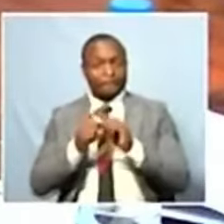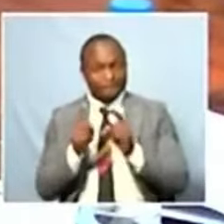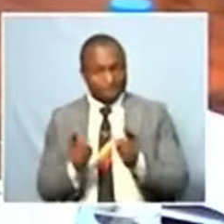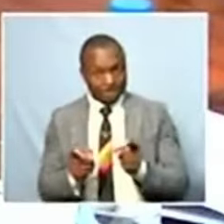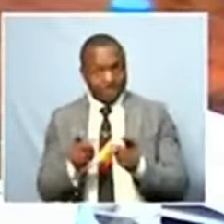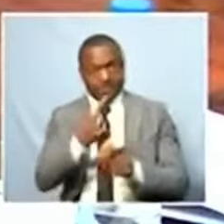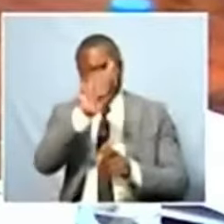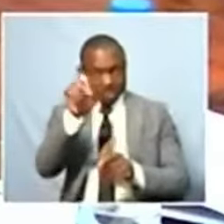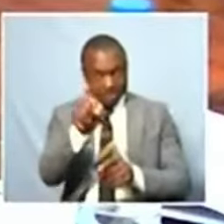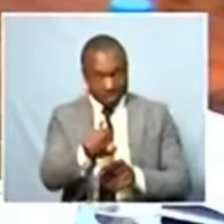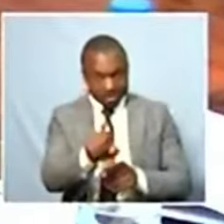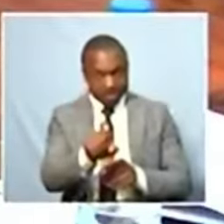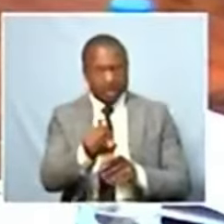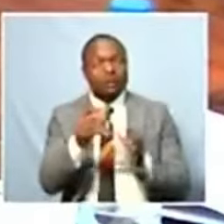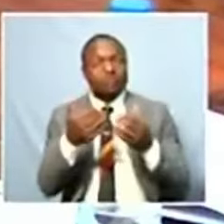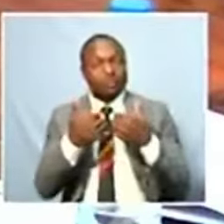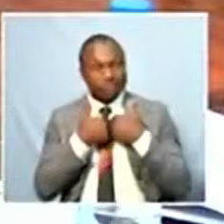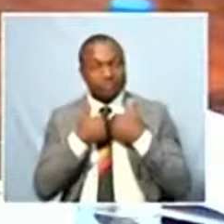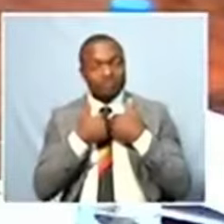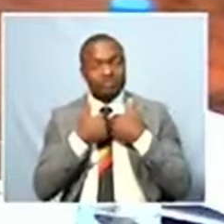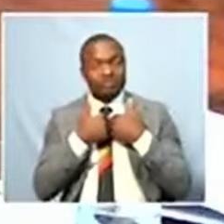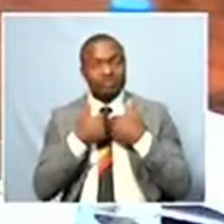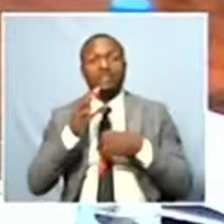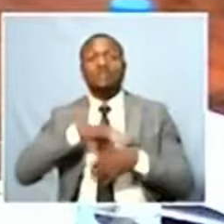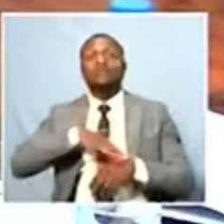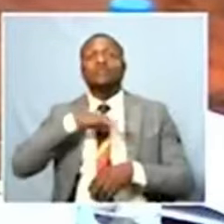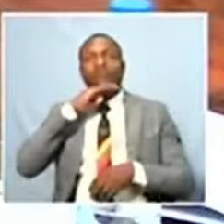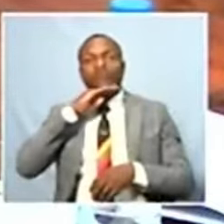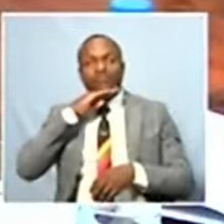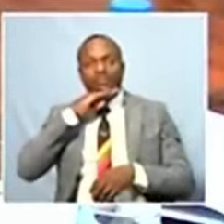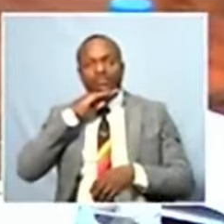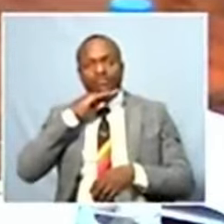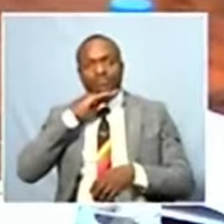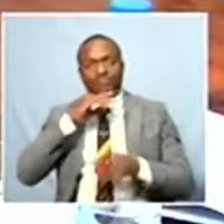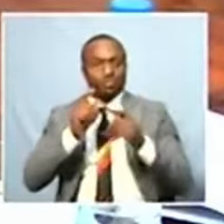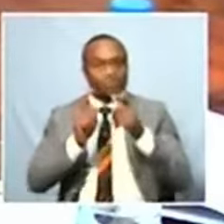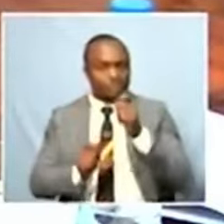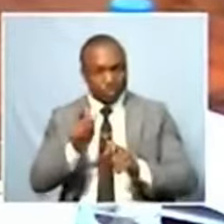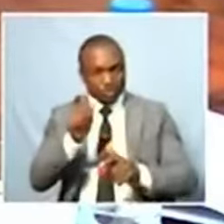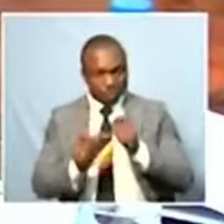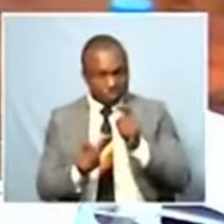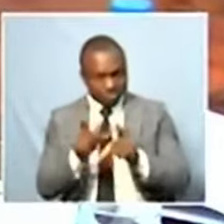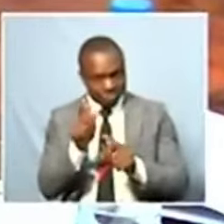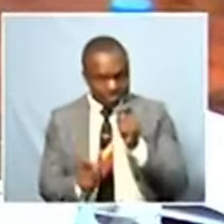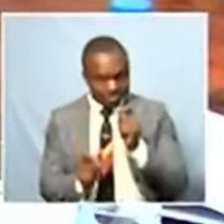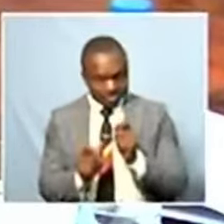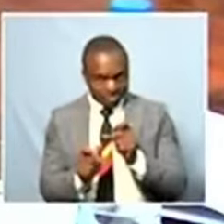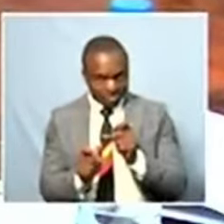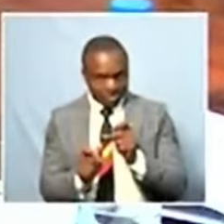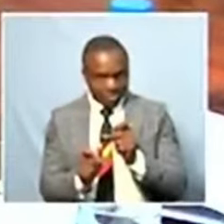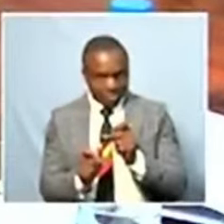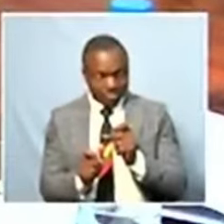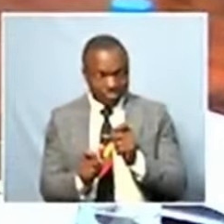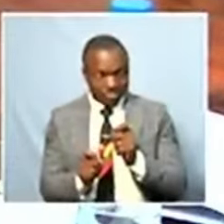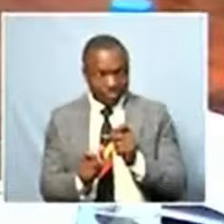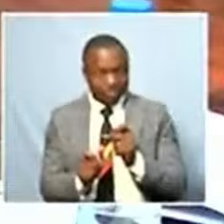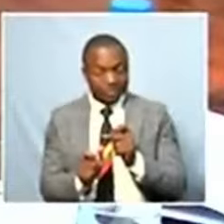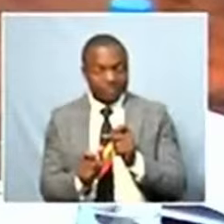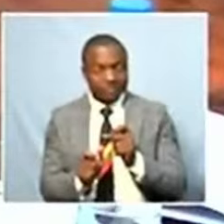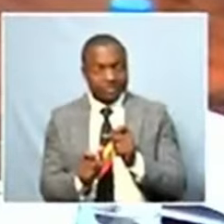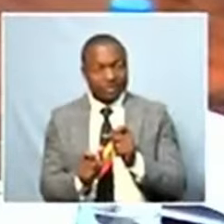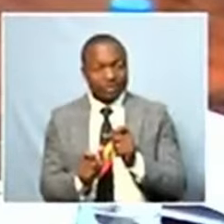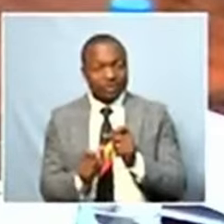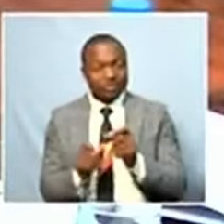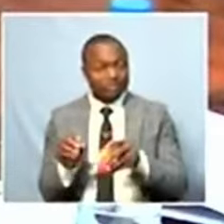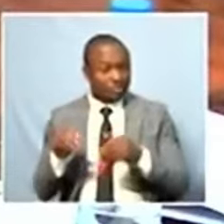question that which we have is, do we have currently sufficient milk to take care of all that which is needed?